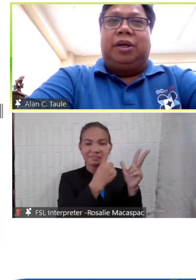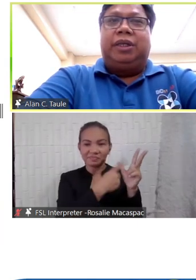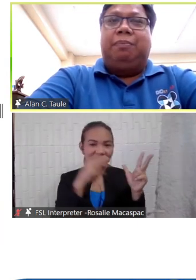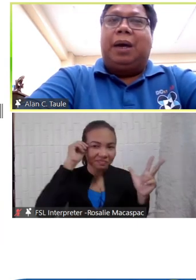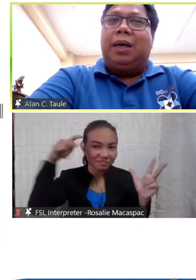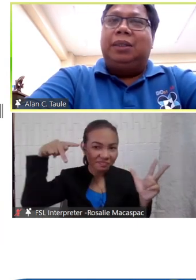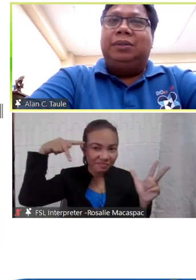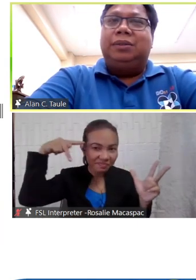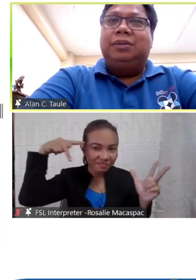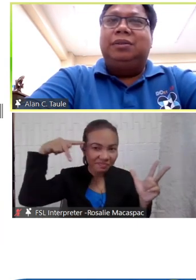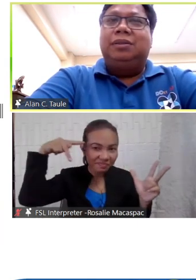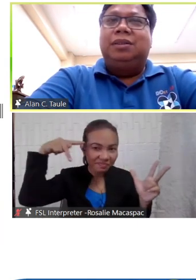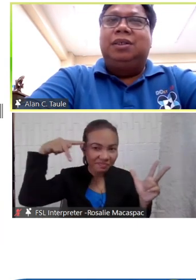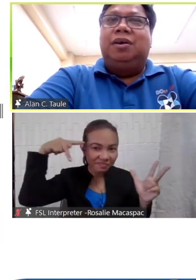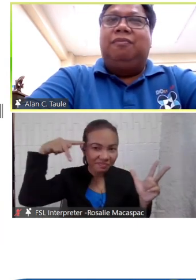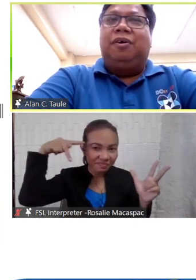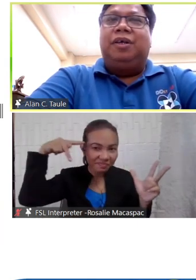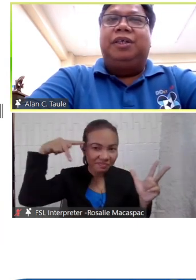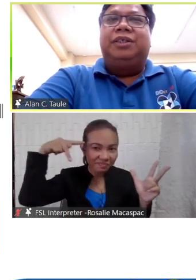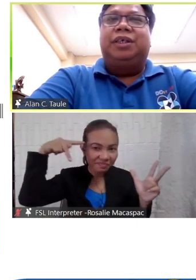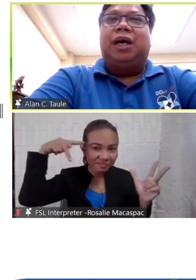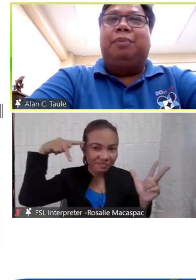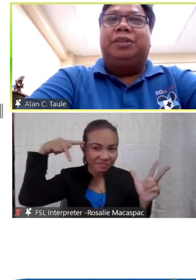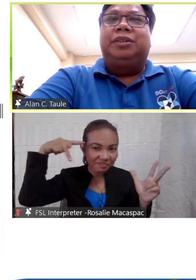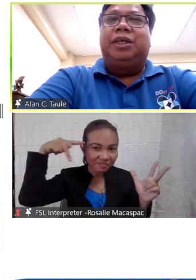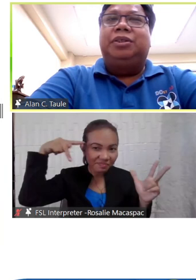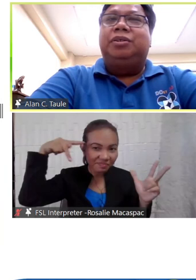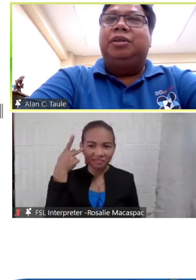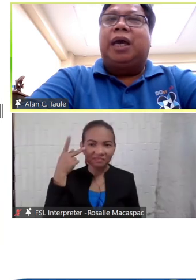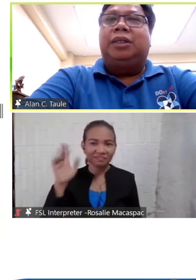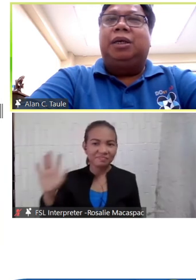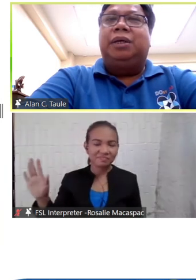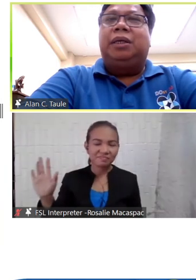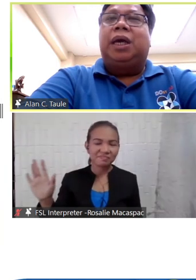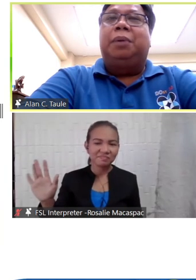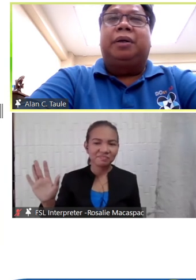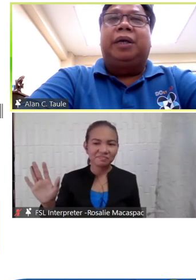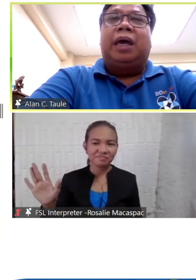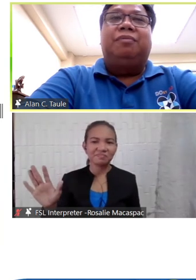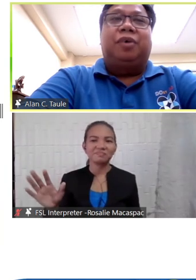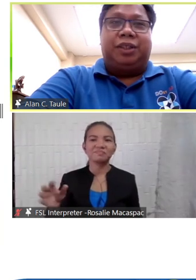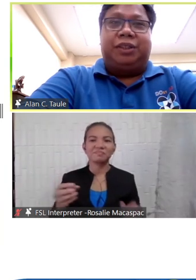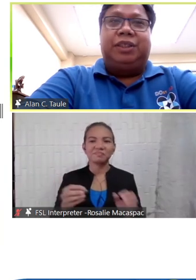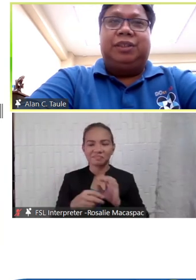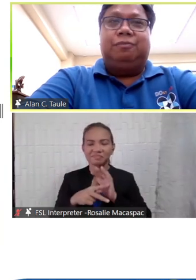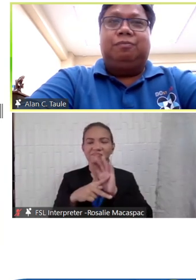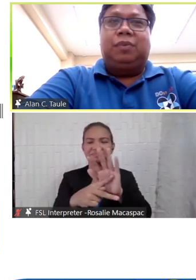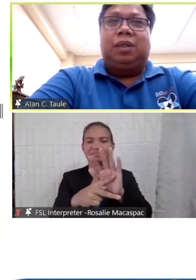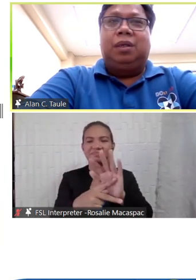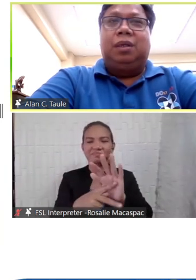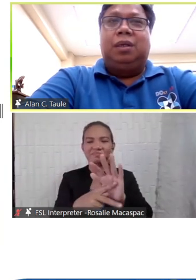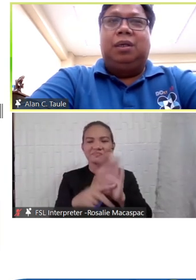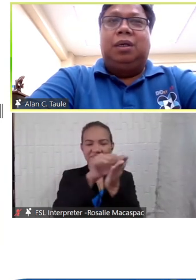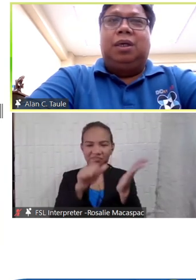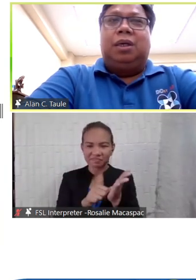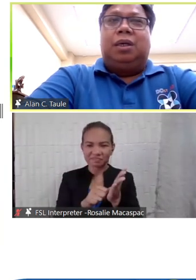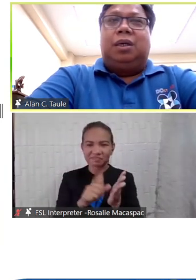Mr. Loren Kipaan for his presentation on academic library advocacies.